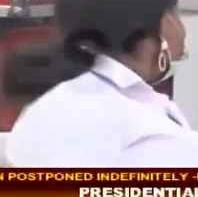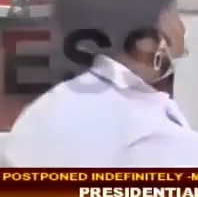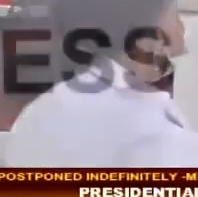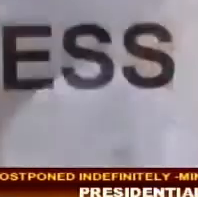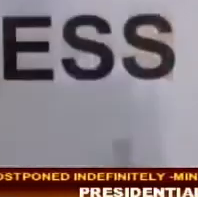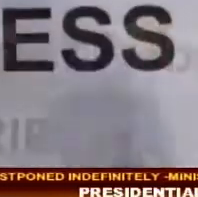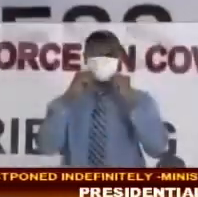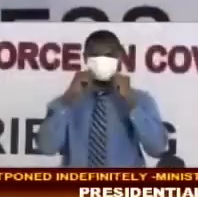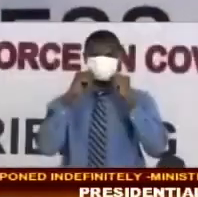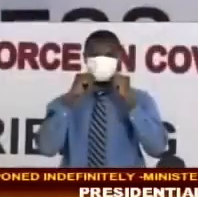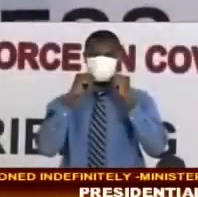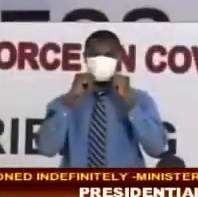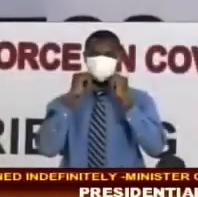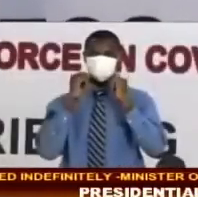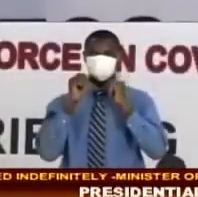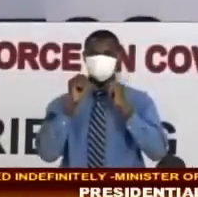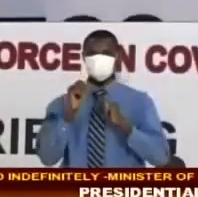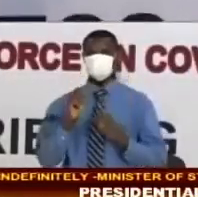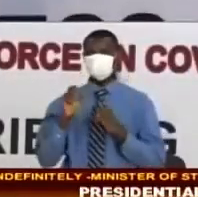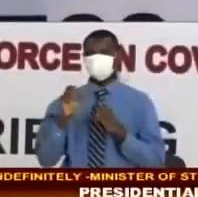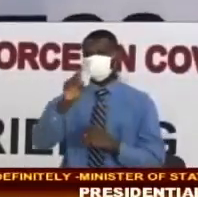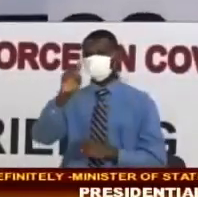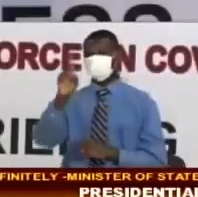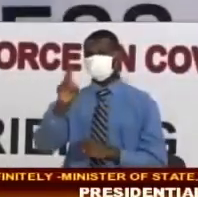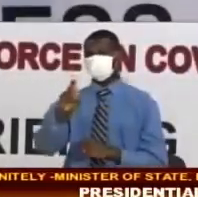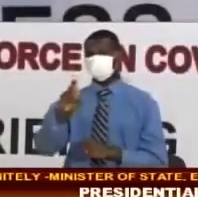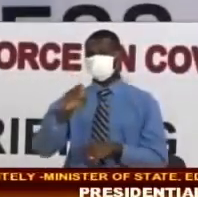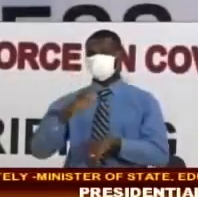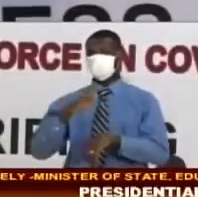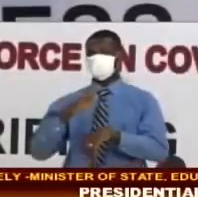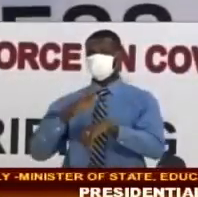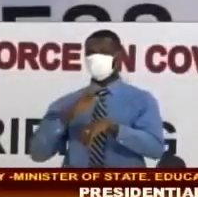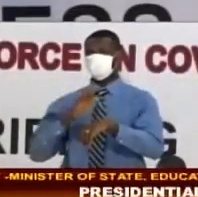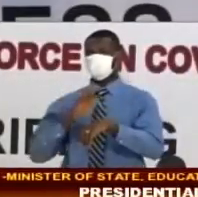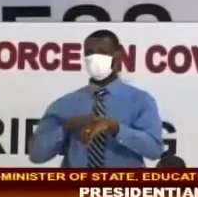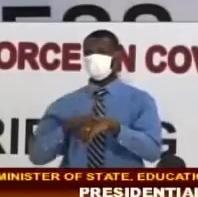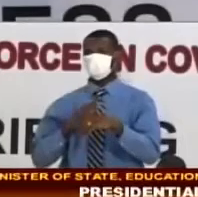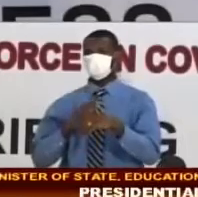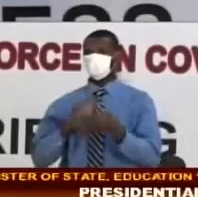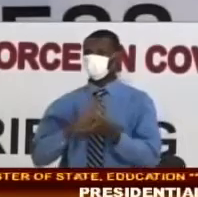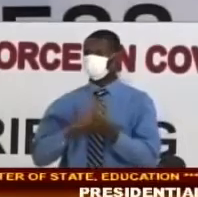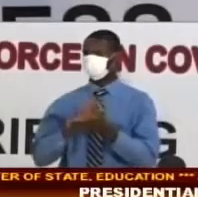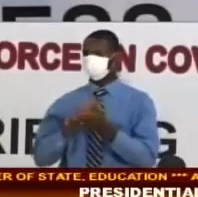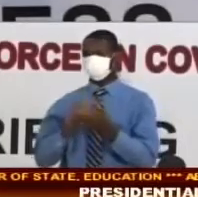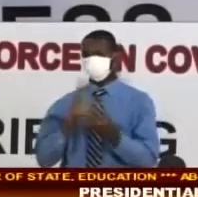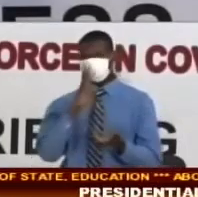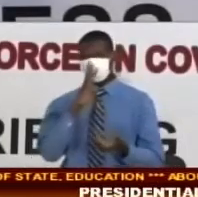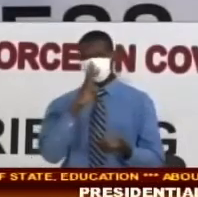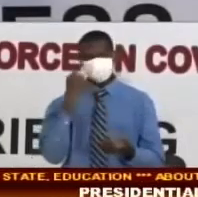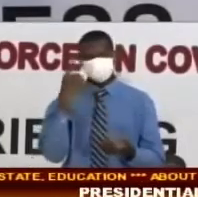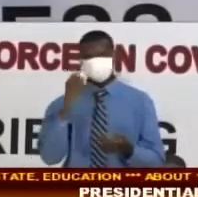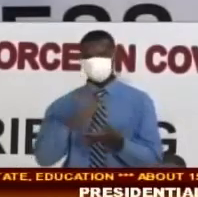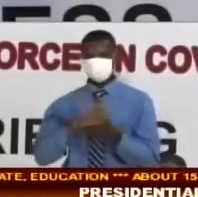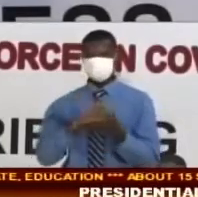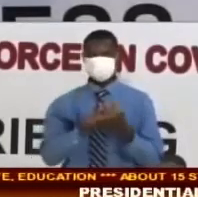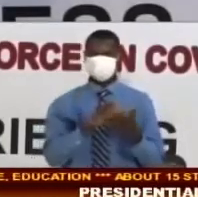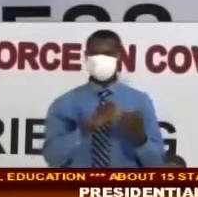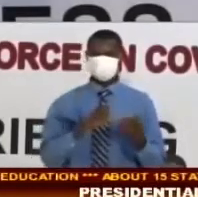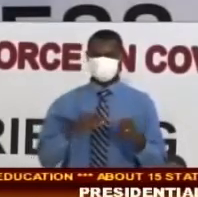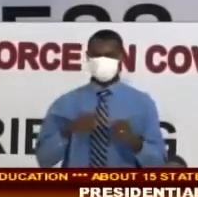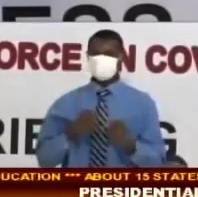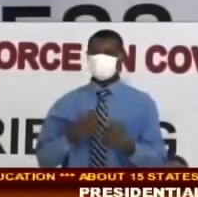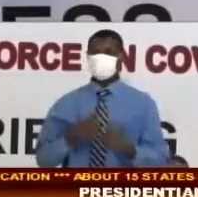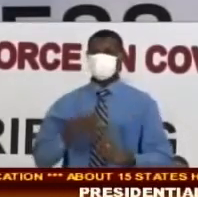The question was on access to potable water, clean water, especially for sanitation in this time period.